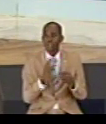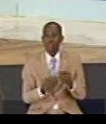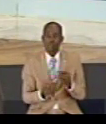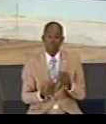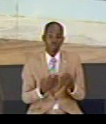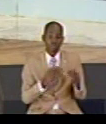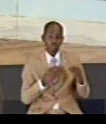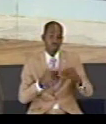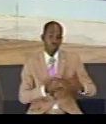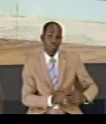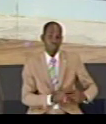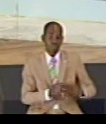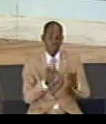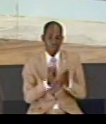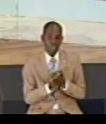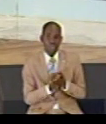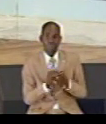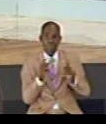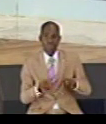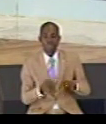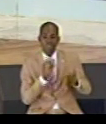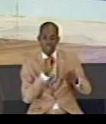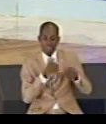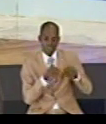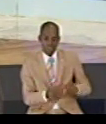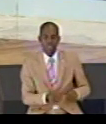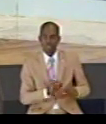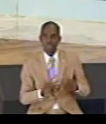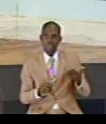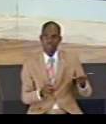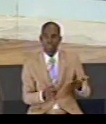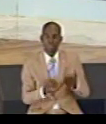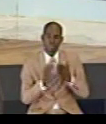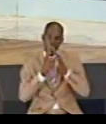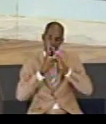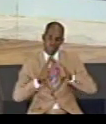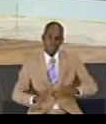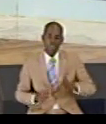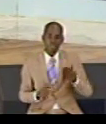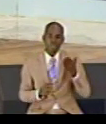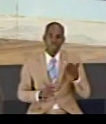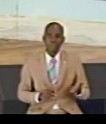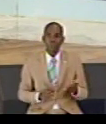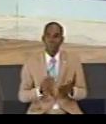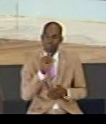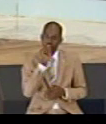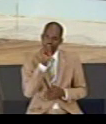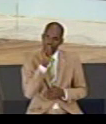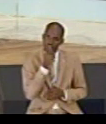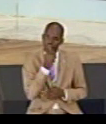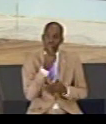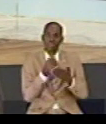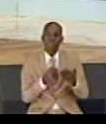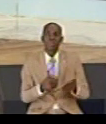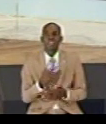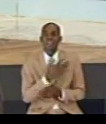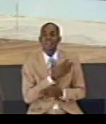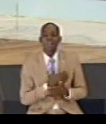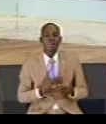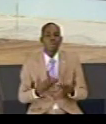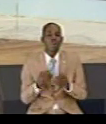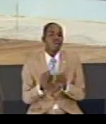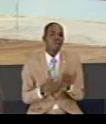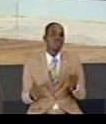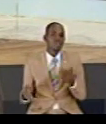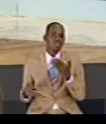he's patient there, he's rested there, he's seeking the Lord there, he wants everything there,